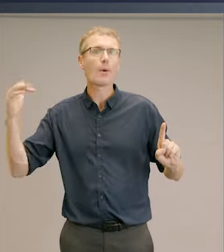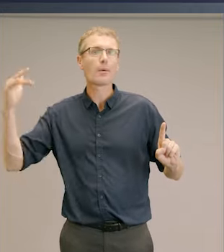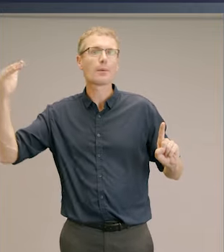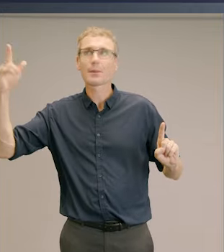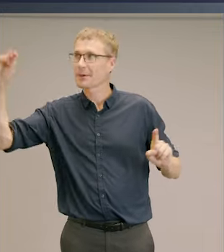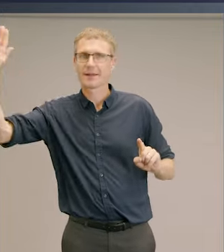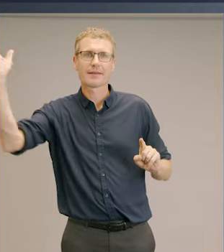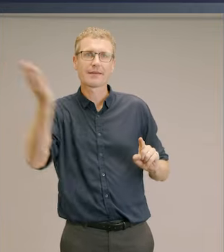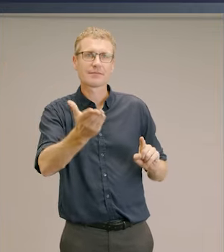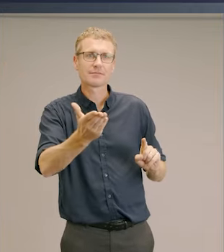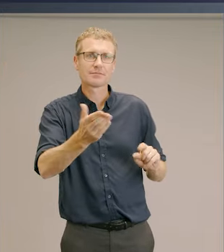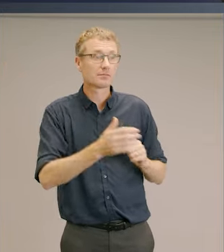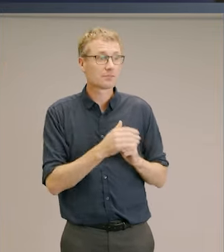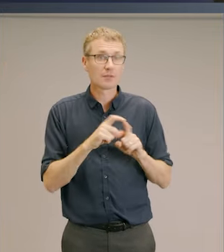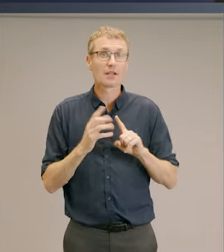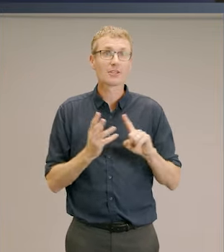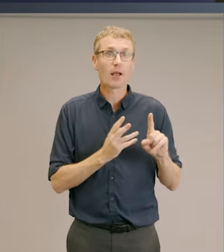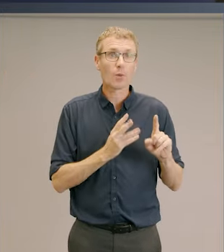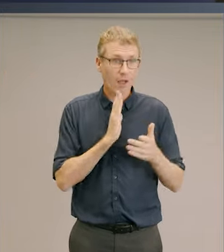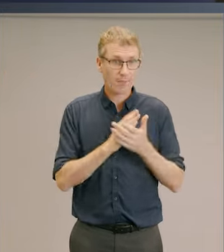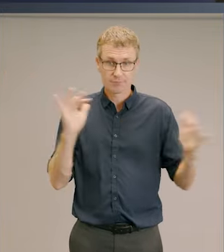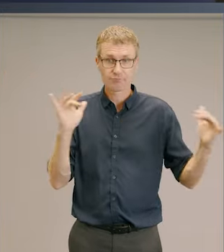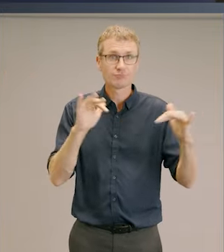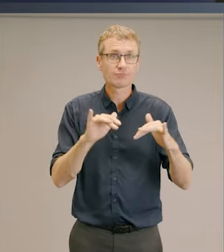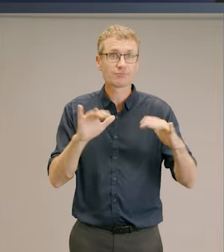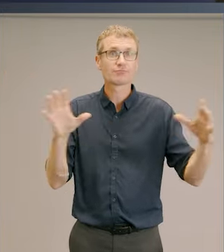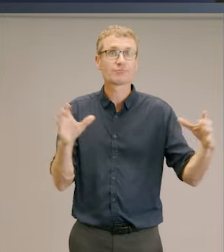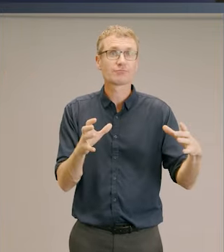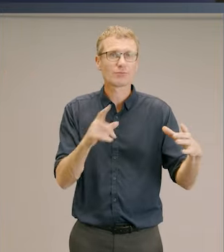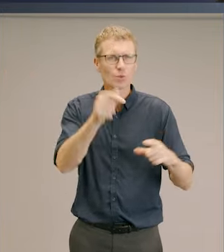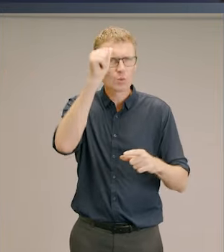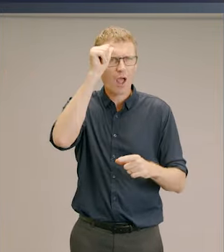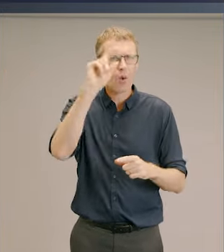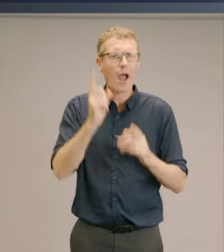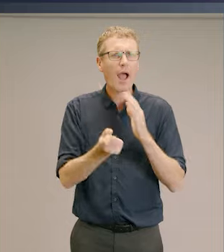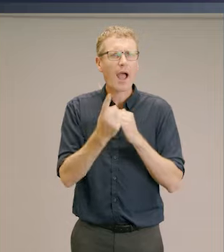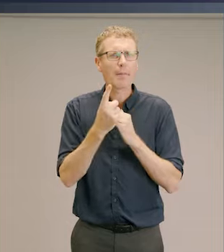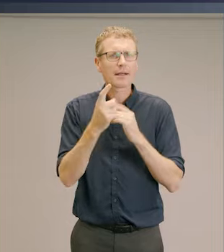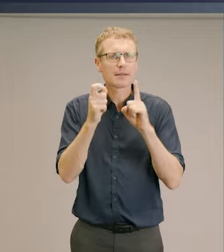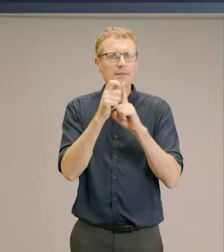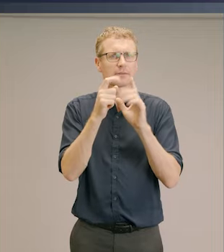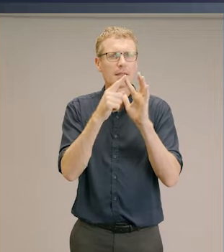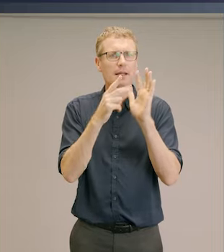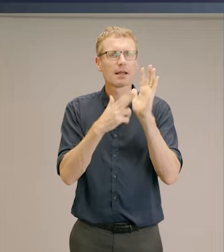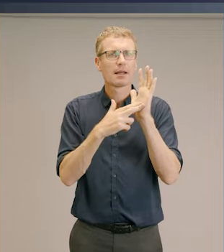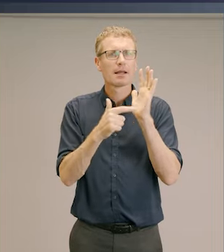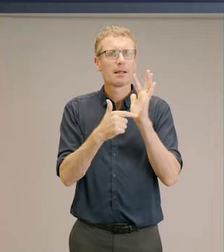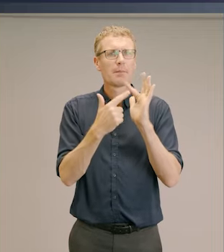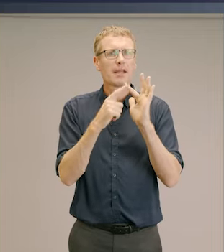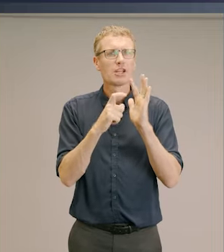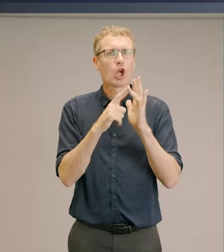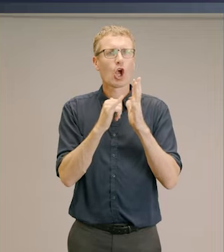this gift rather than I stay. And so the disciples did meet together. And we know what happened at Pentecost.